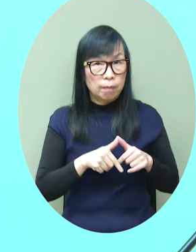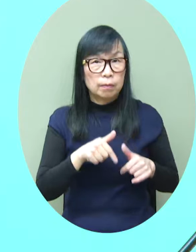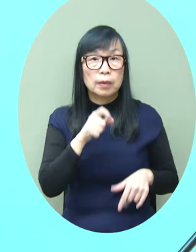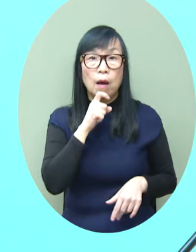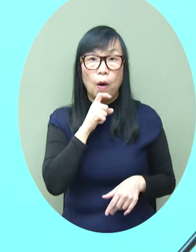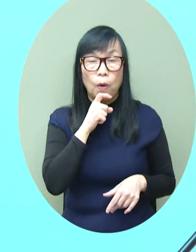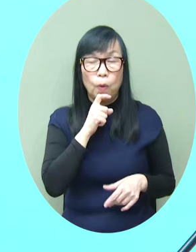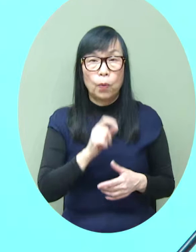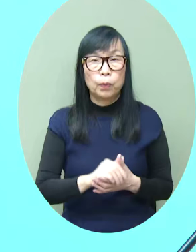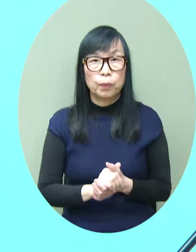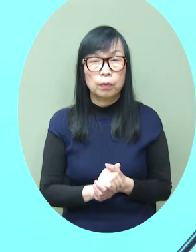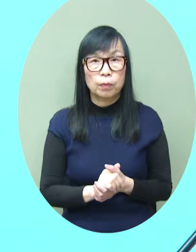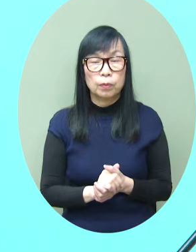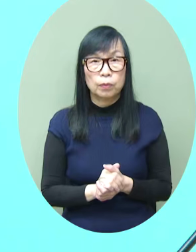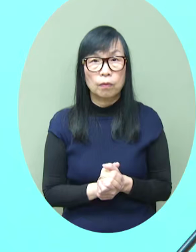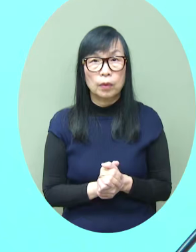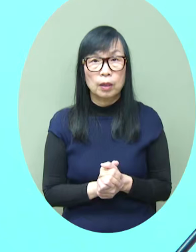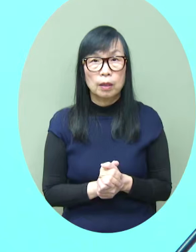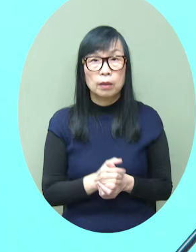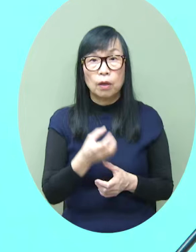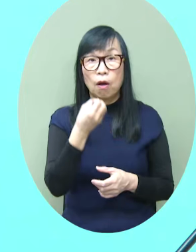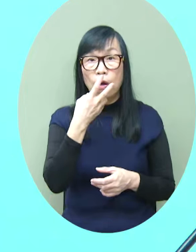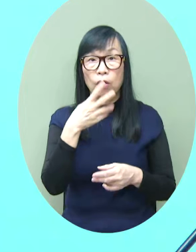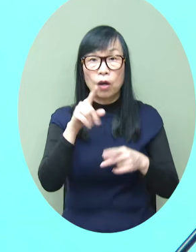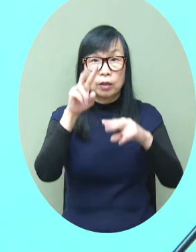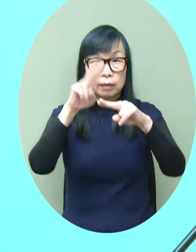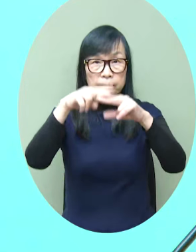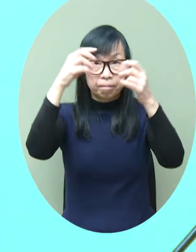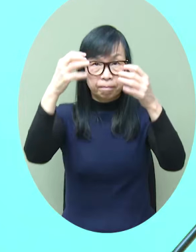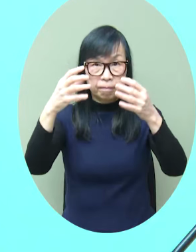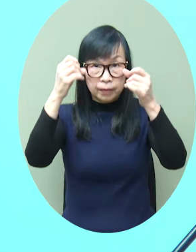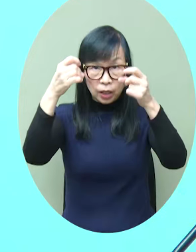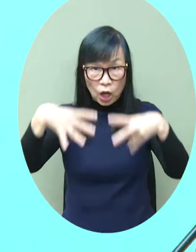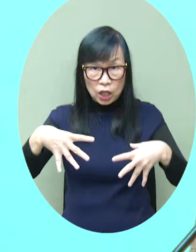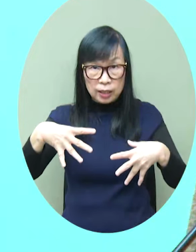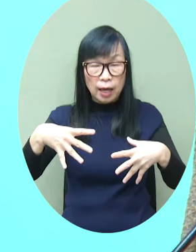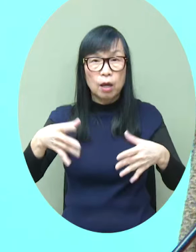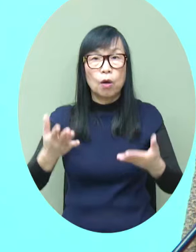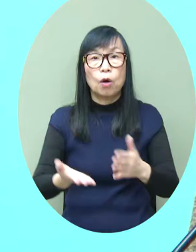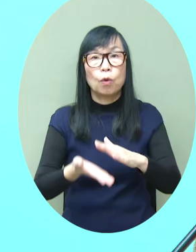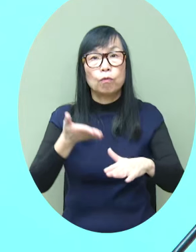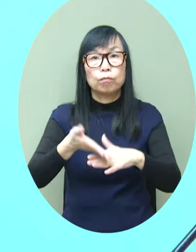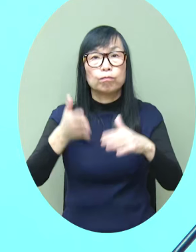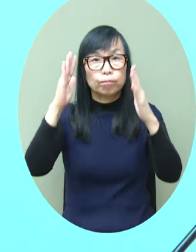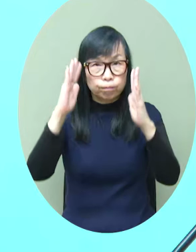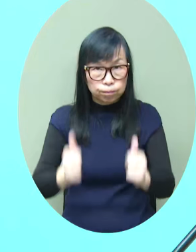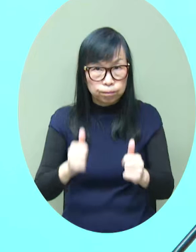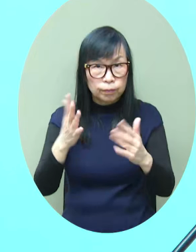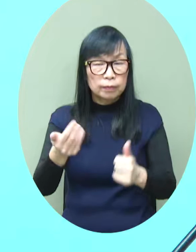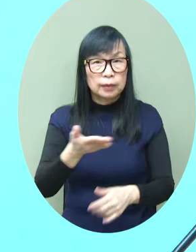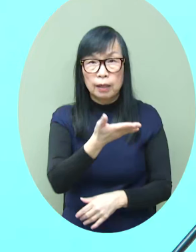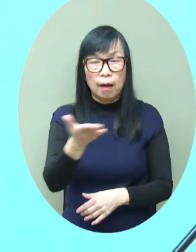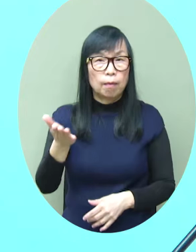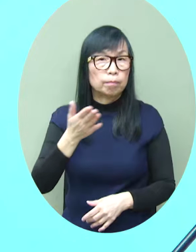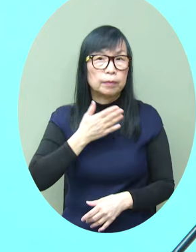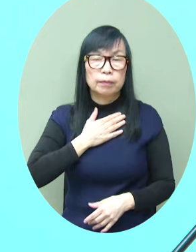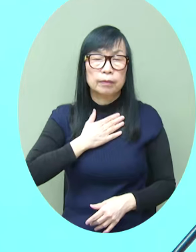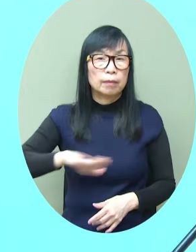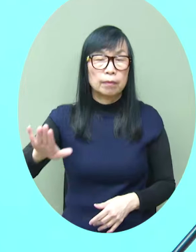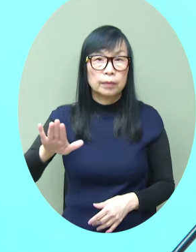on the right track of one country, two systems. There need not be the usual worries of Hong Kong becoming a gaping